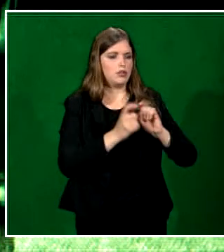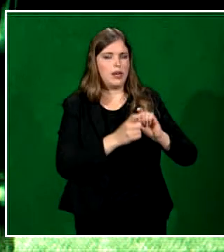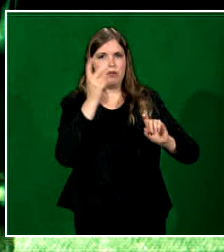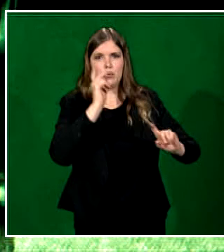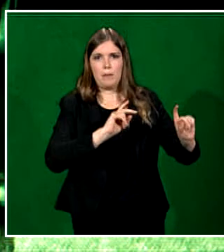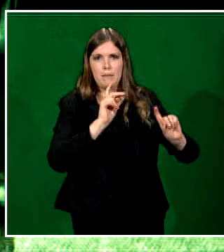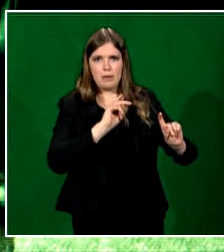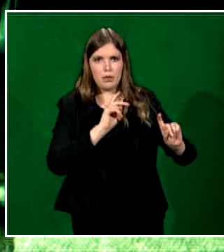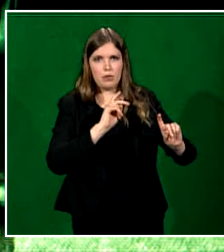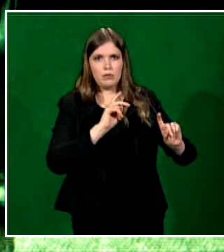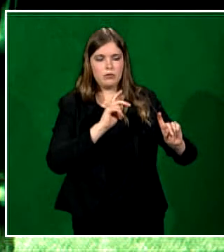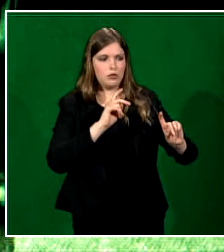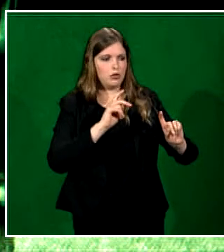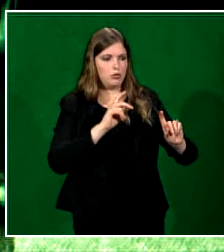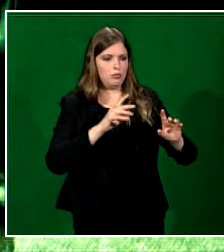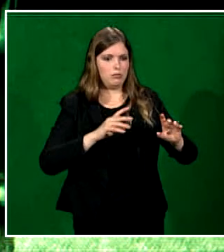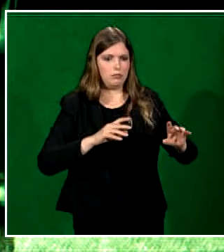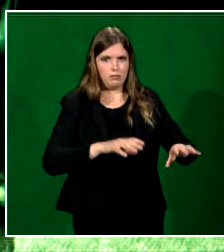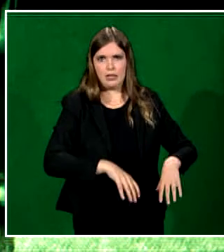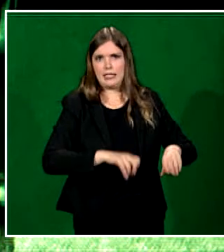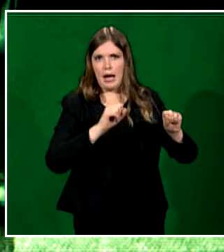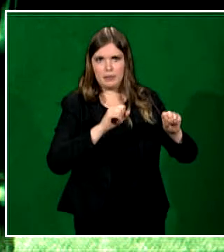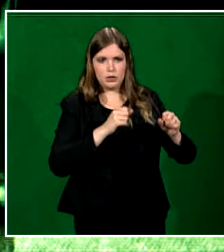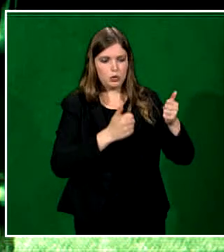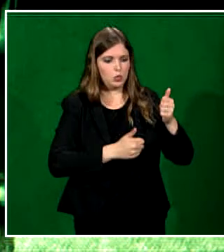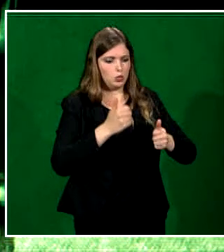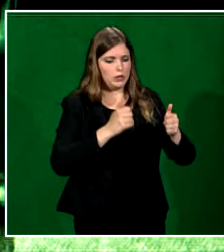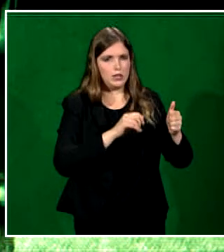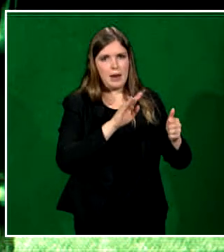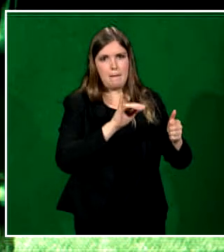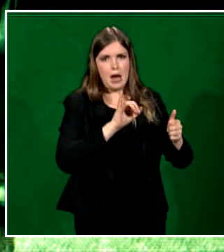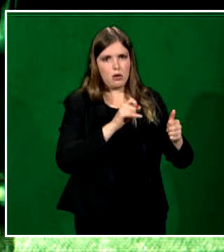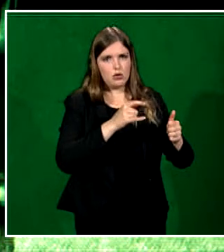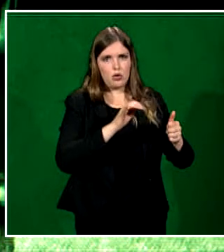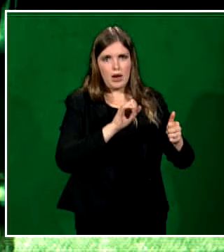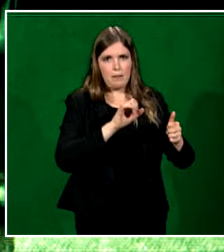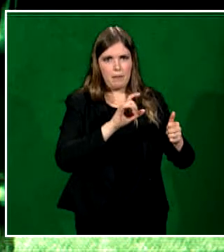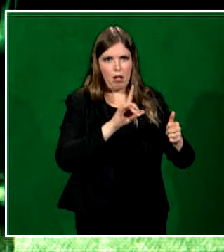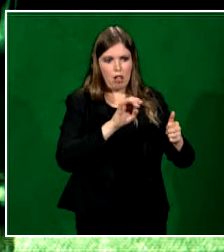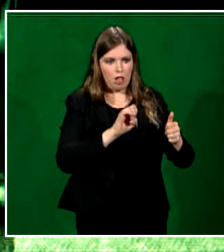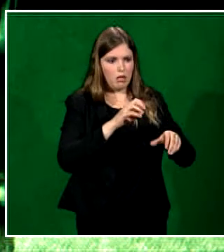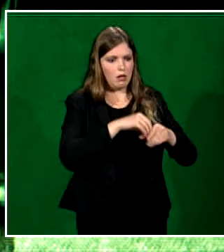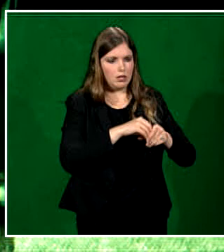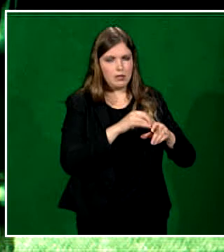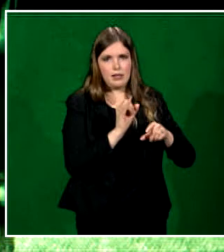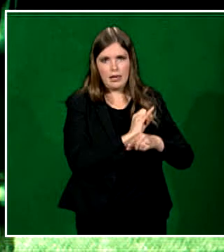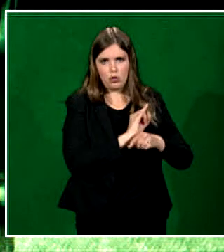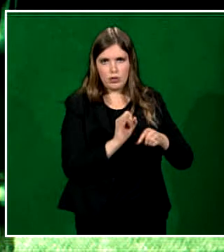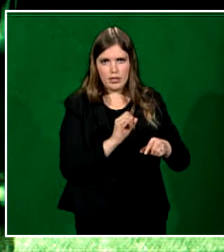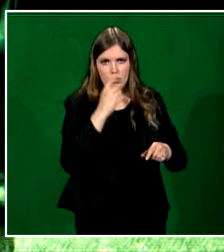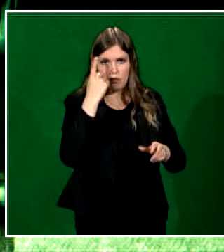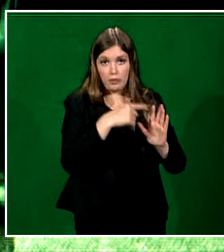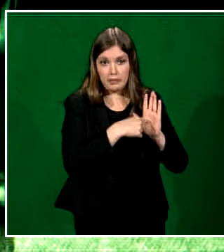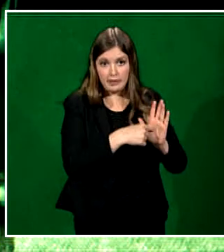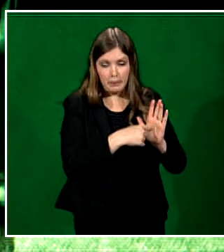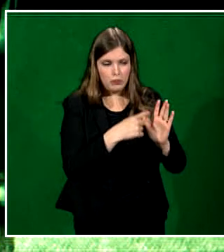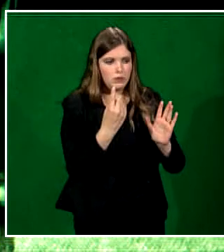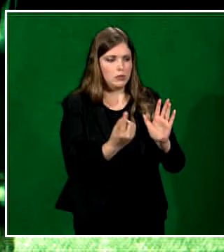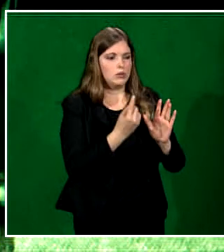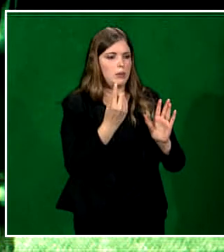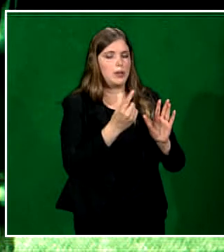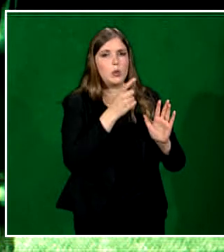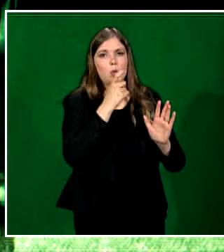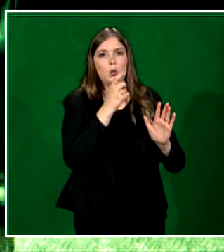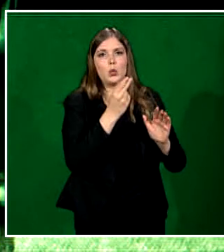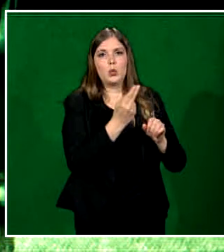is biodegradable in the fast food industry. Because definitely there are alternatives to this. For example, someone would rather use their